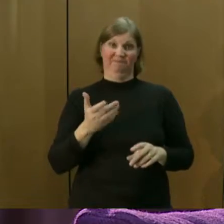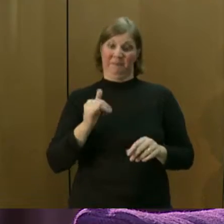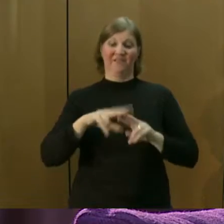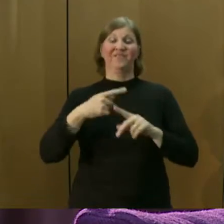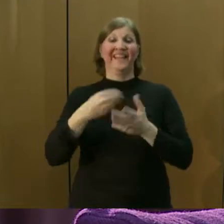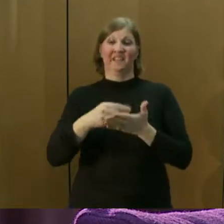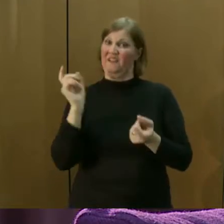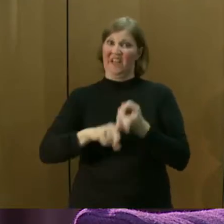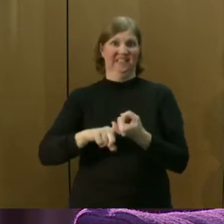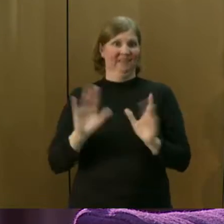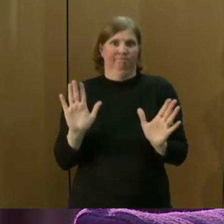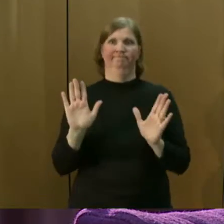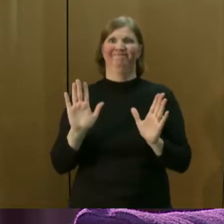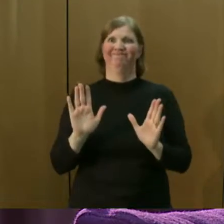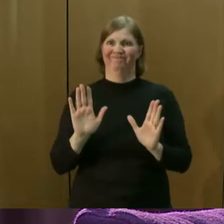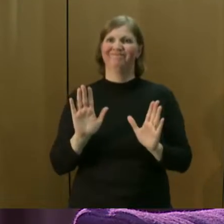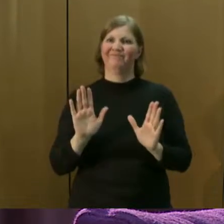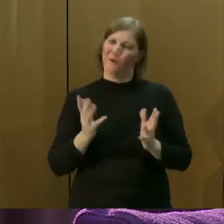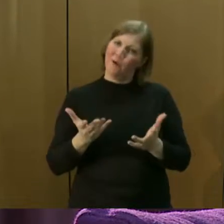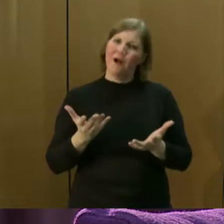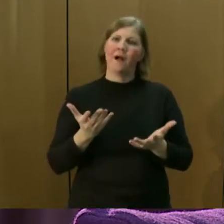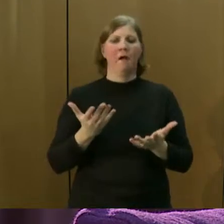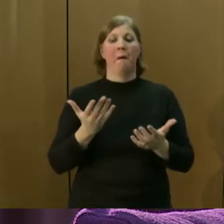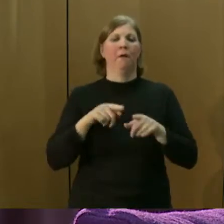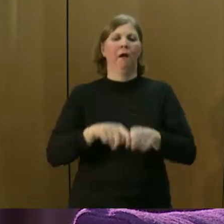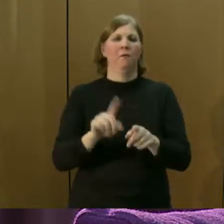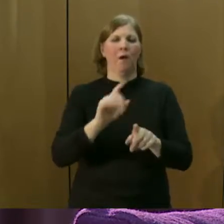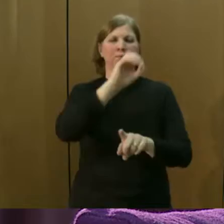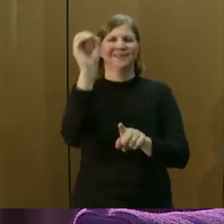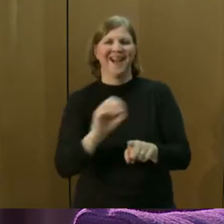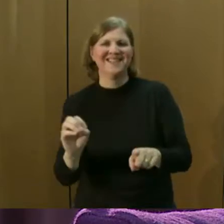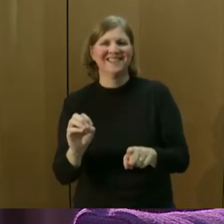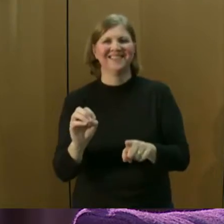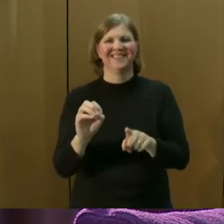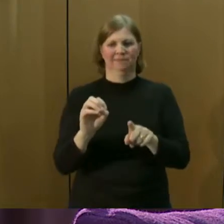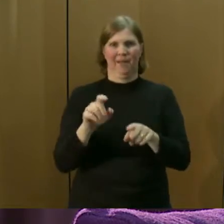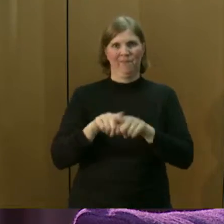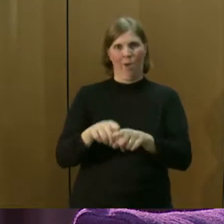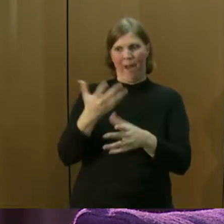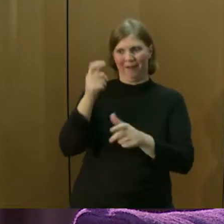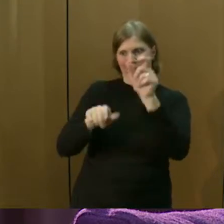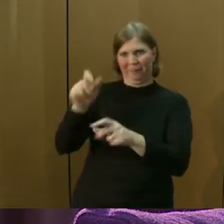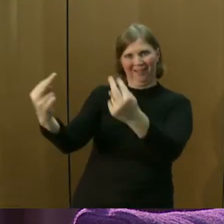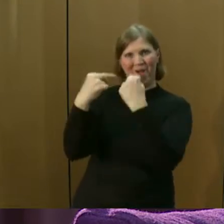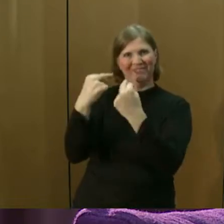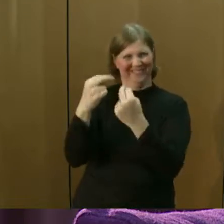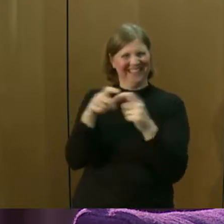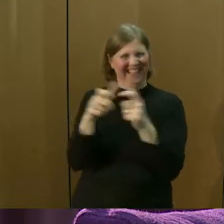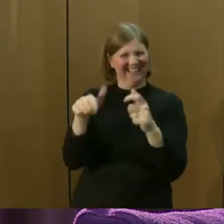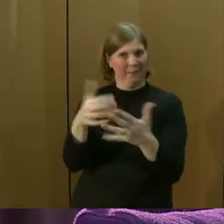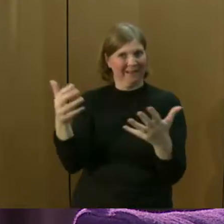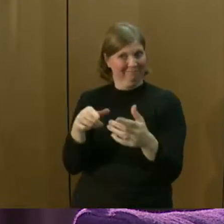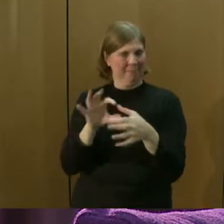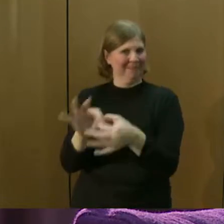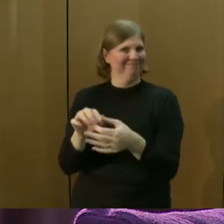box office sales or a percentage of that box office sales figure,